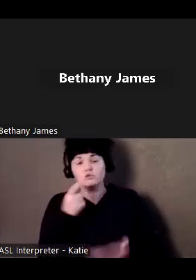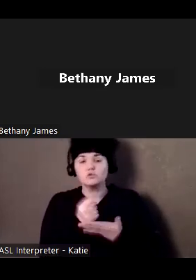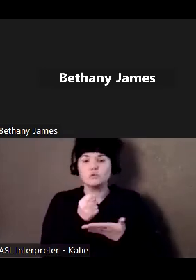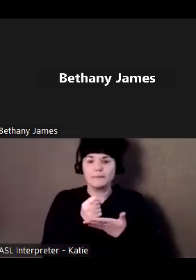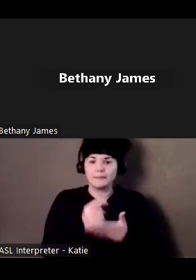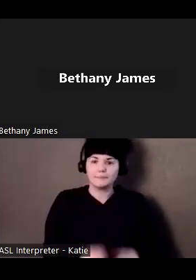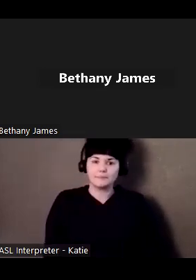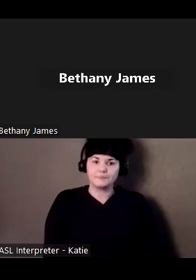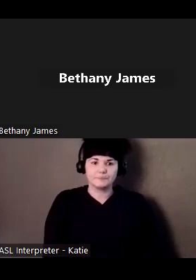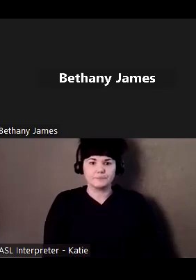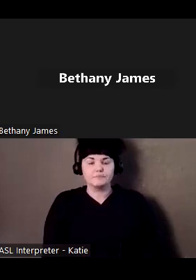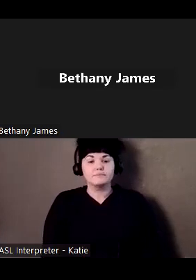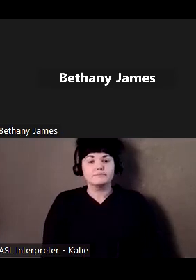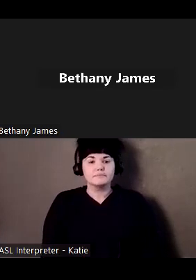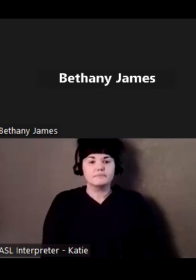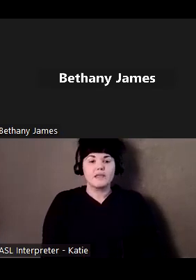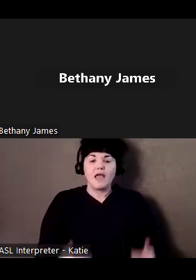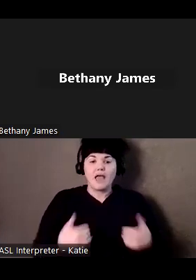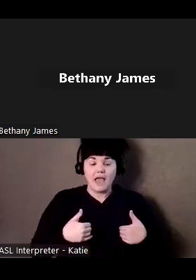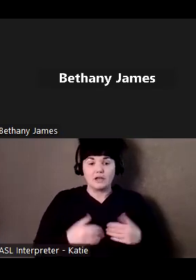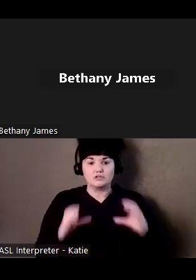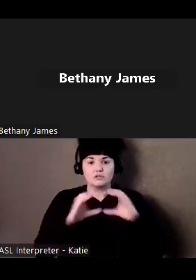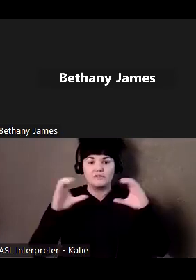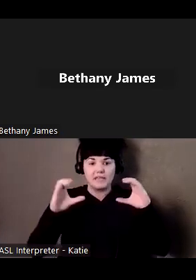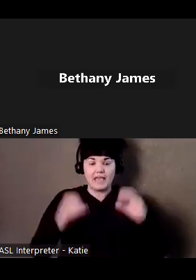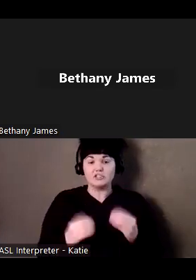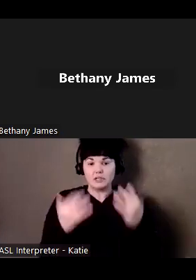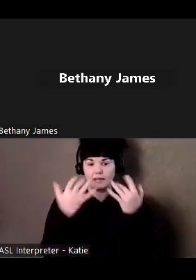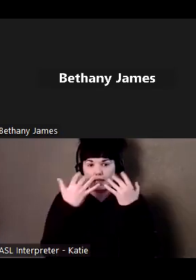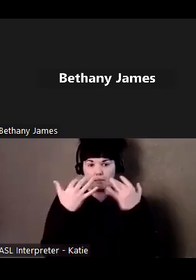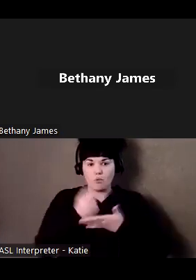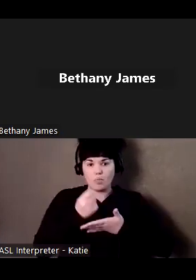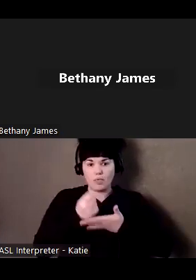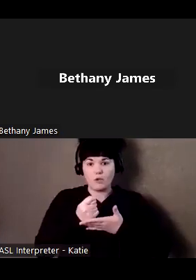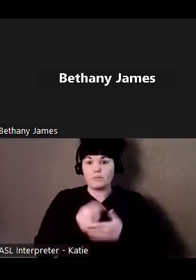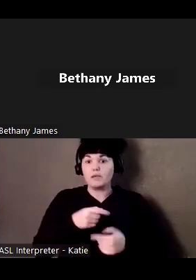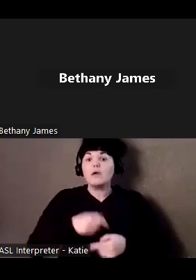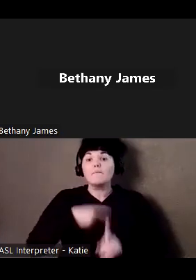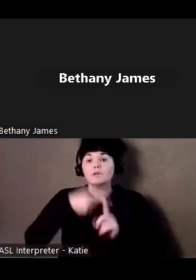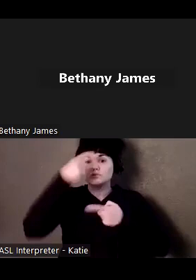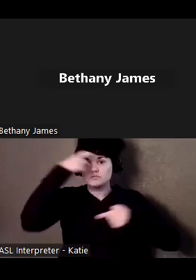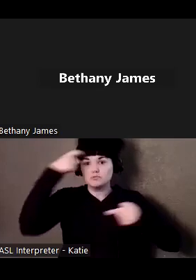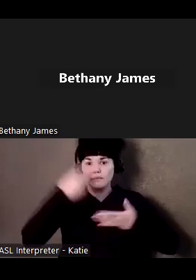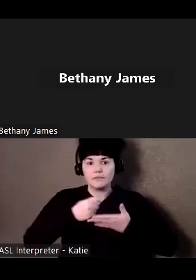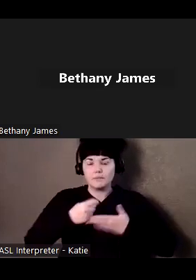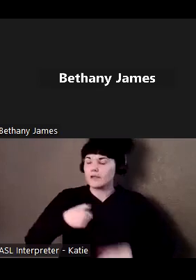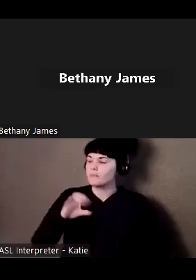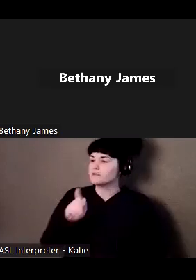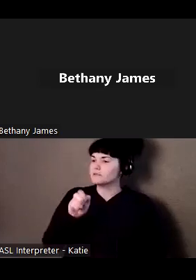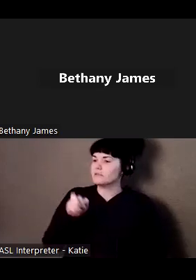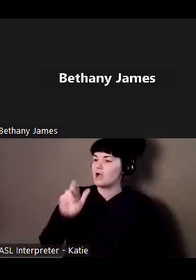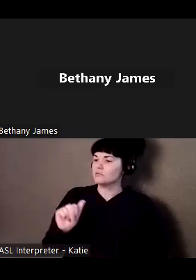a certification in hypnotherapy and trauma therapy. Hi, I'm Cassandra Wolf. I'm also a voc